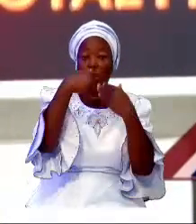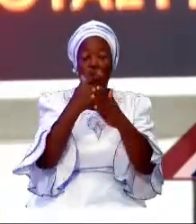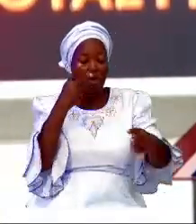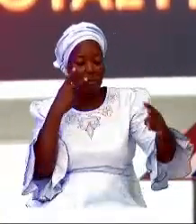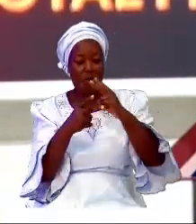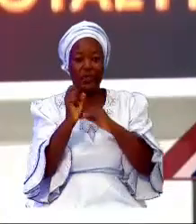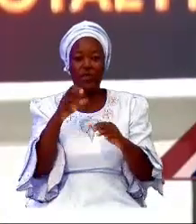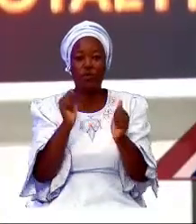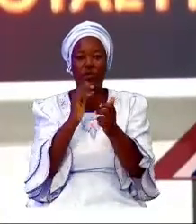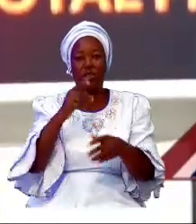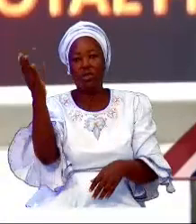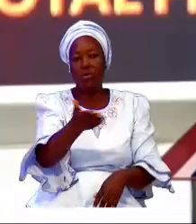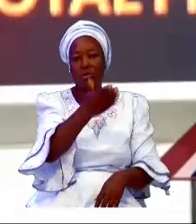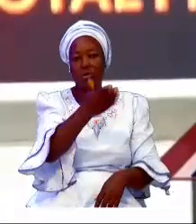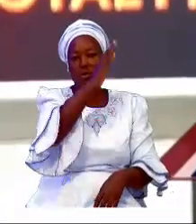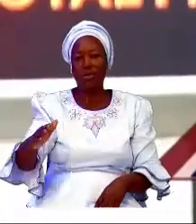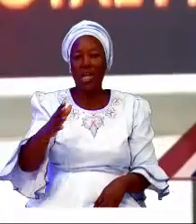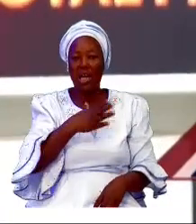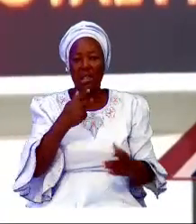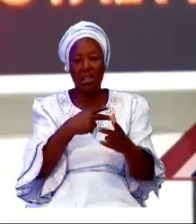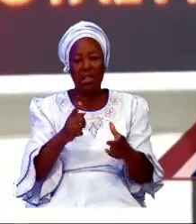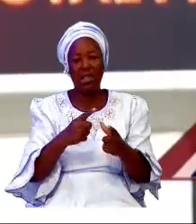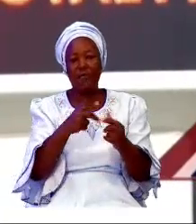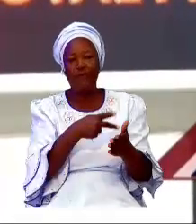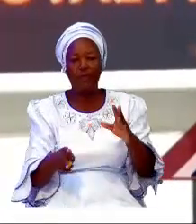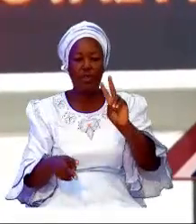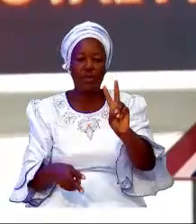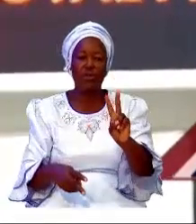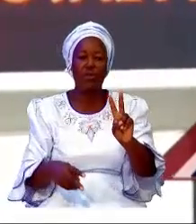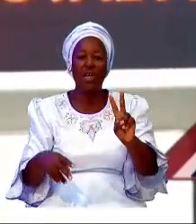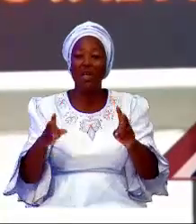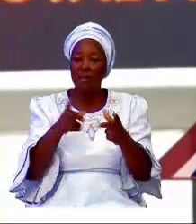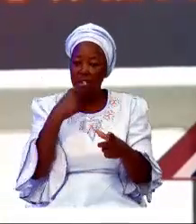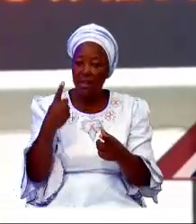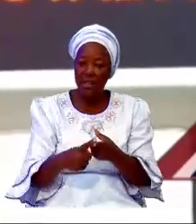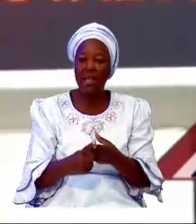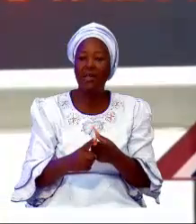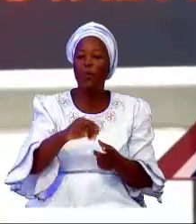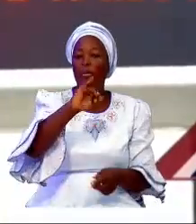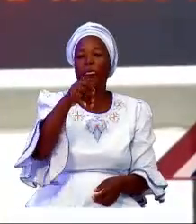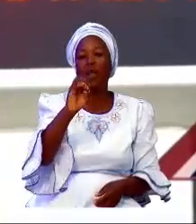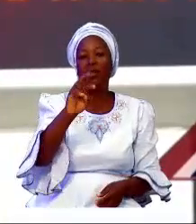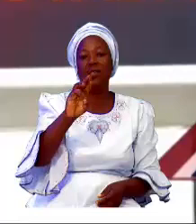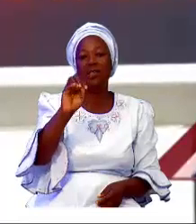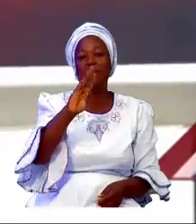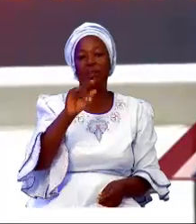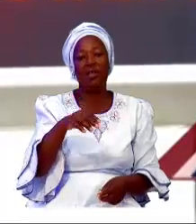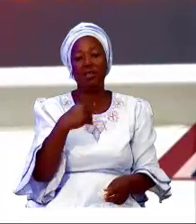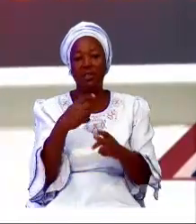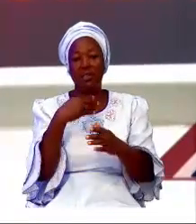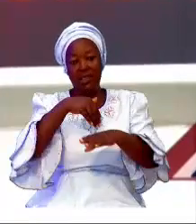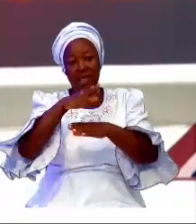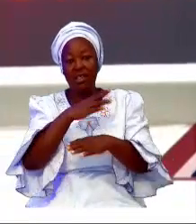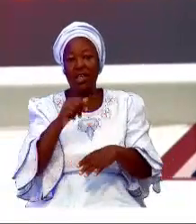how he had slain all the prophets with the sword. And then in verse 2,